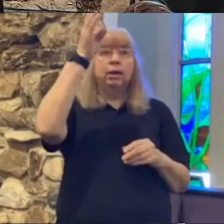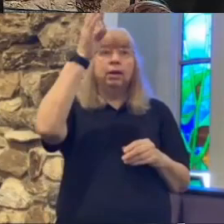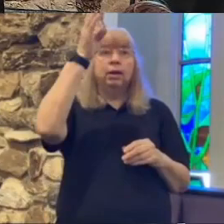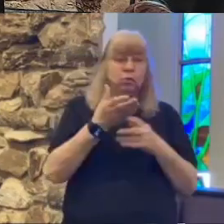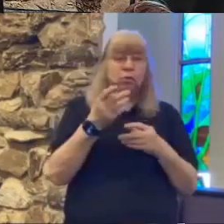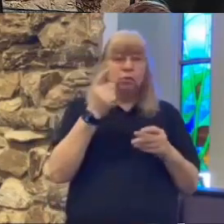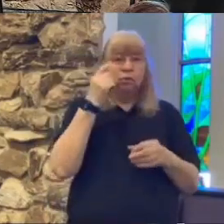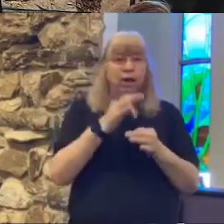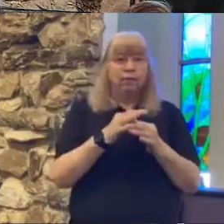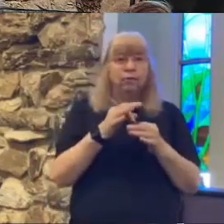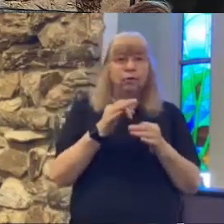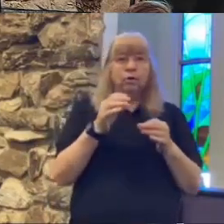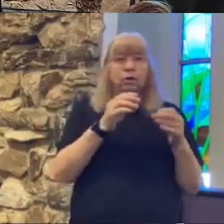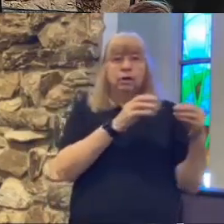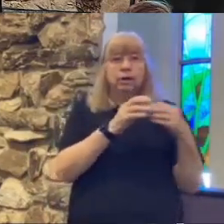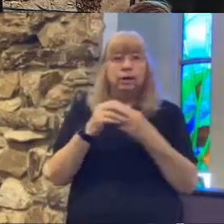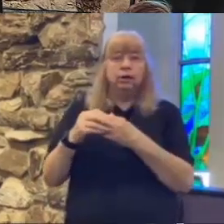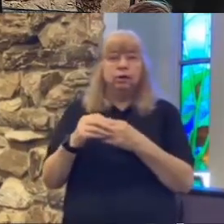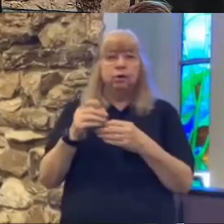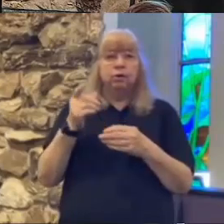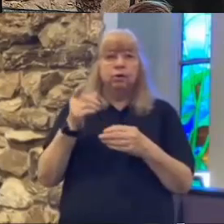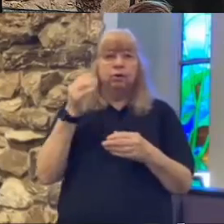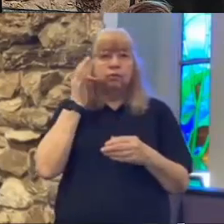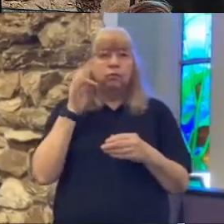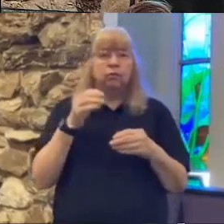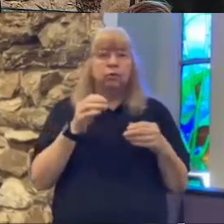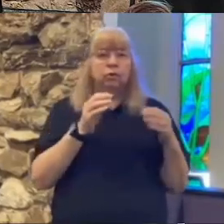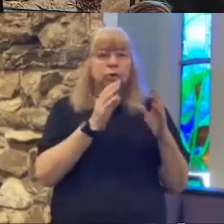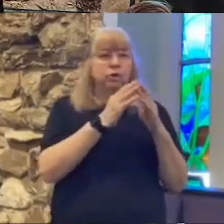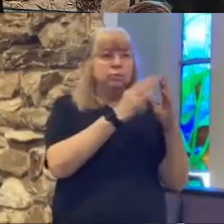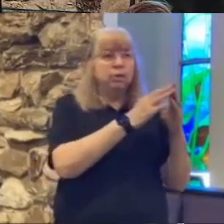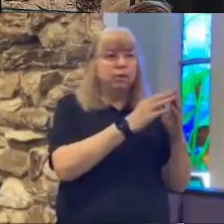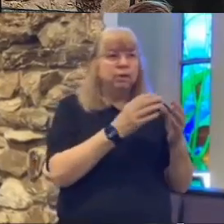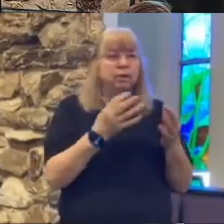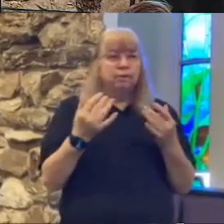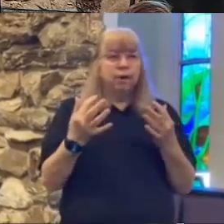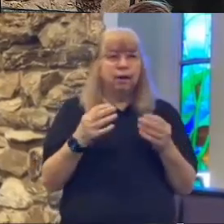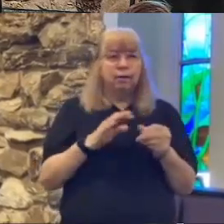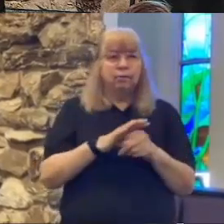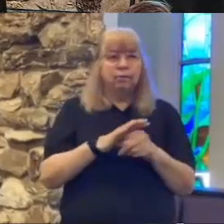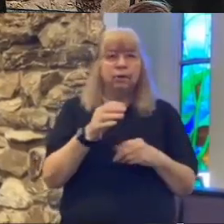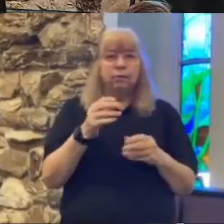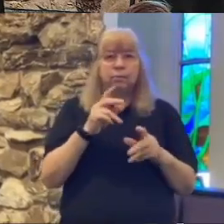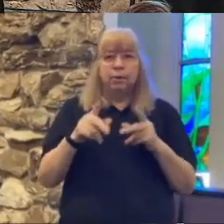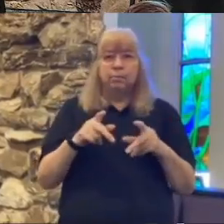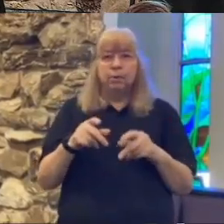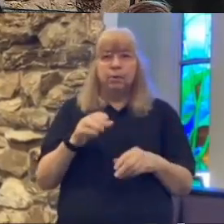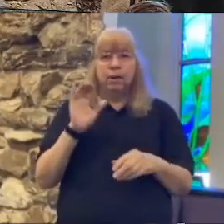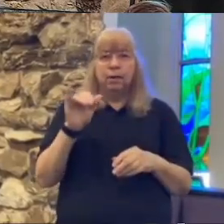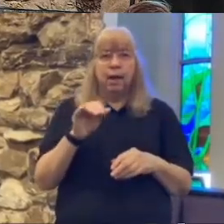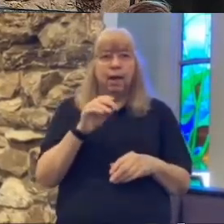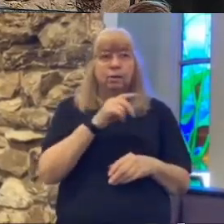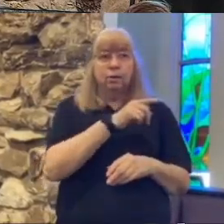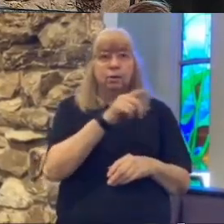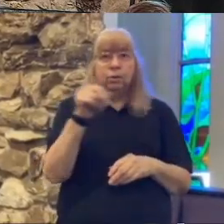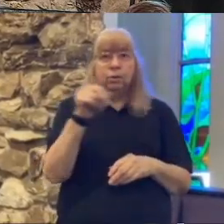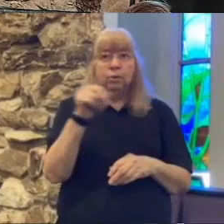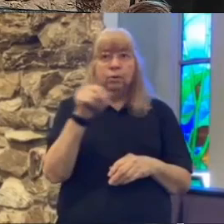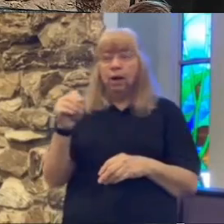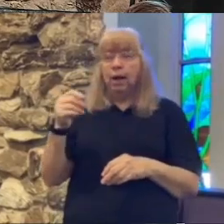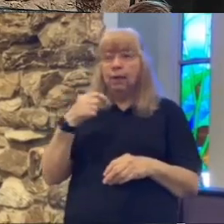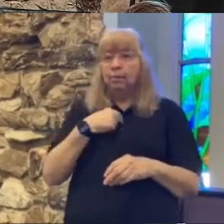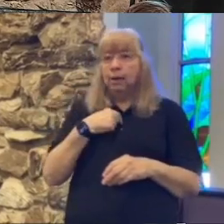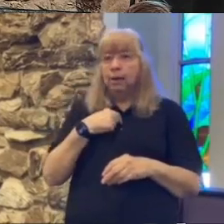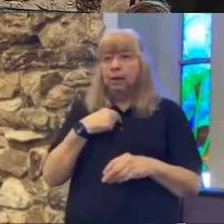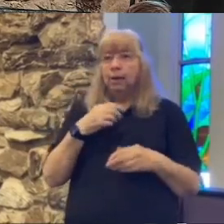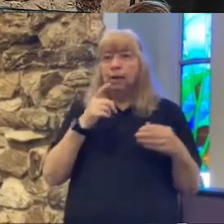faithful leaders, fruitful communities, fire-filled people. That's you and me. Faithful leaders,